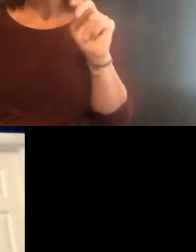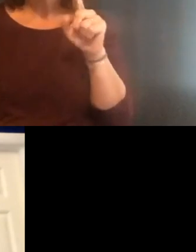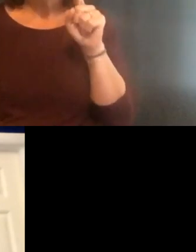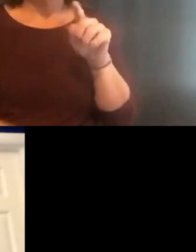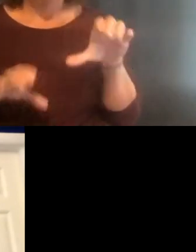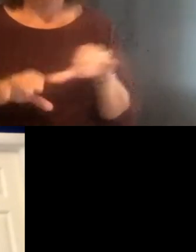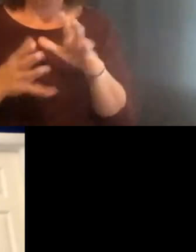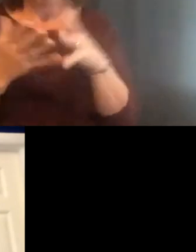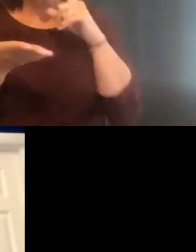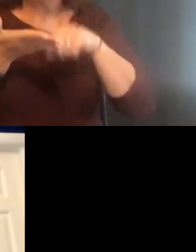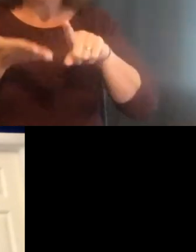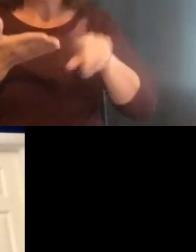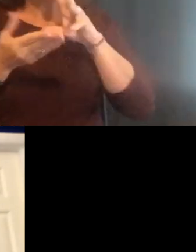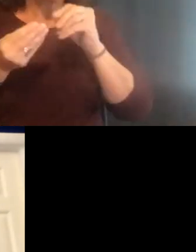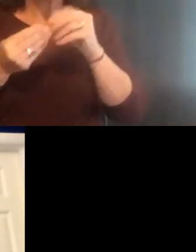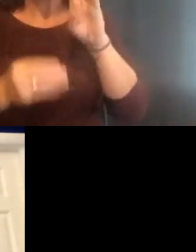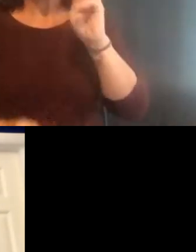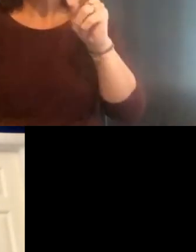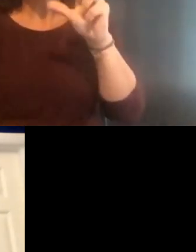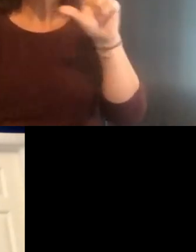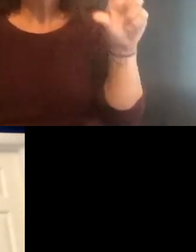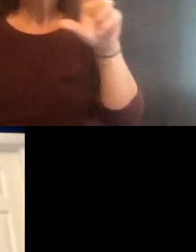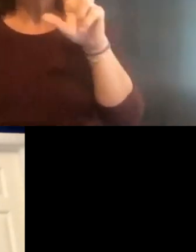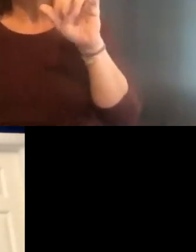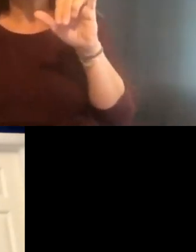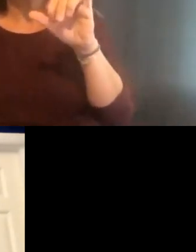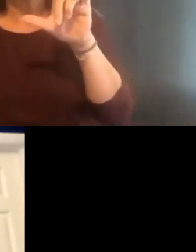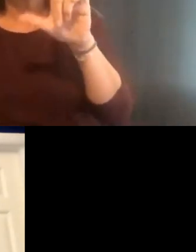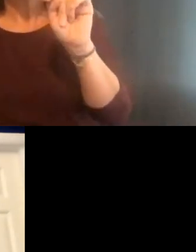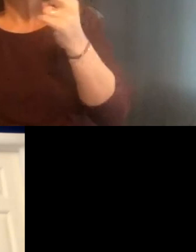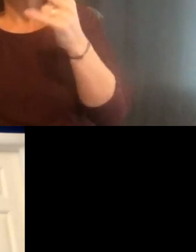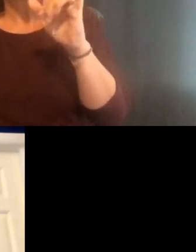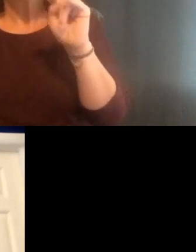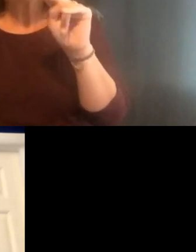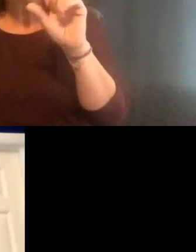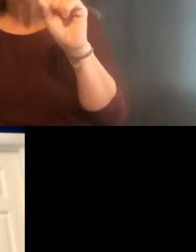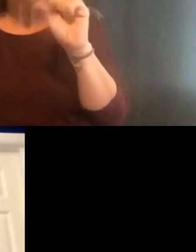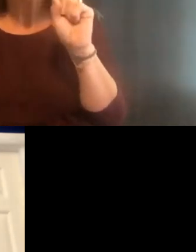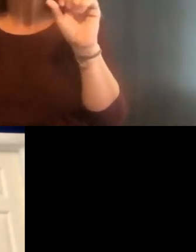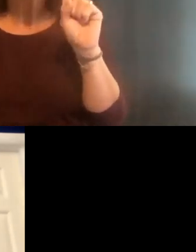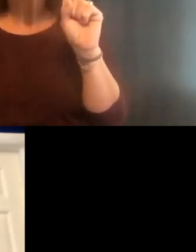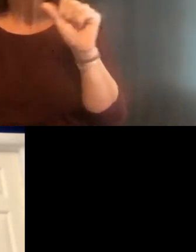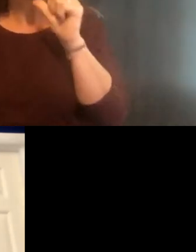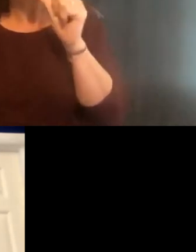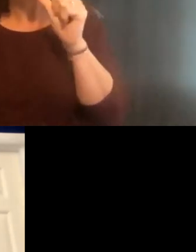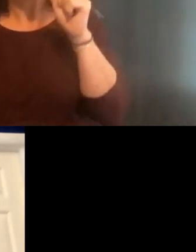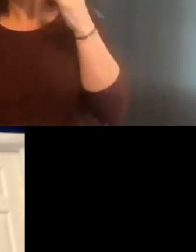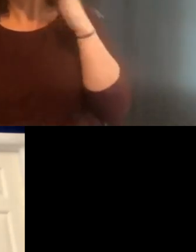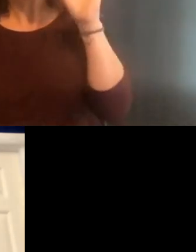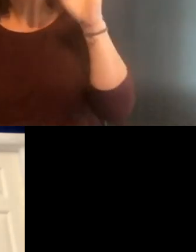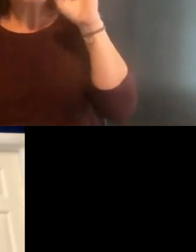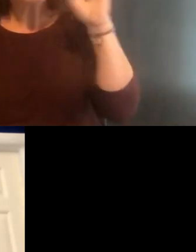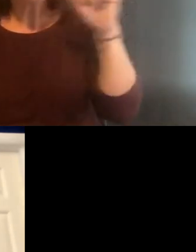of boundary thinness and how people who have nightmares, it's not just emotion and sensory sensitivity, but there seems to